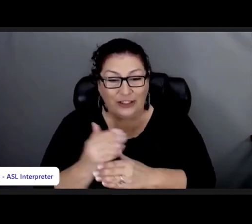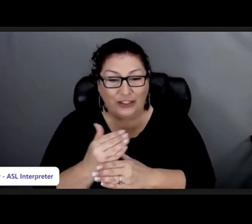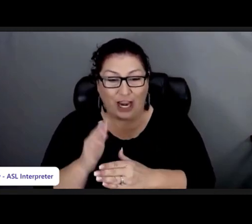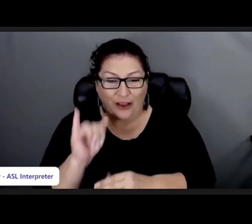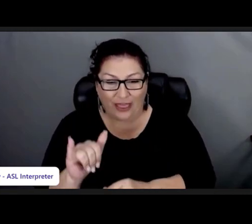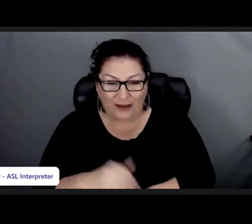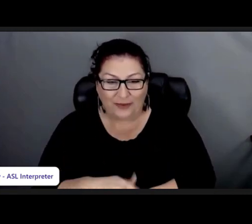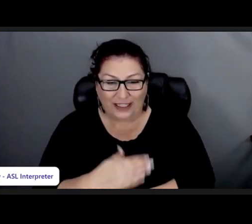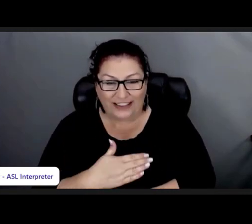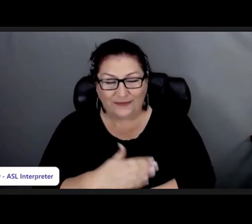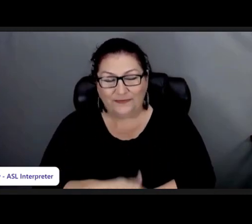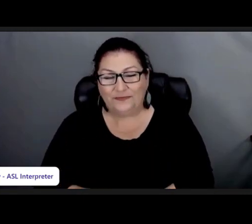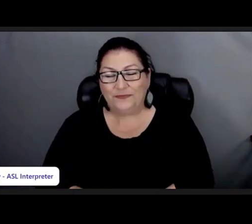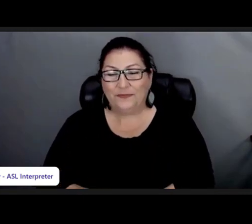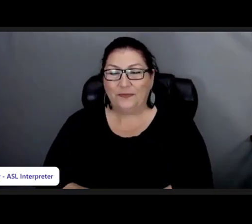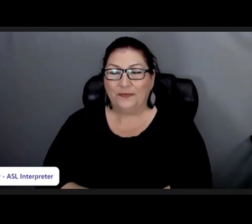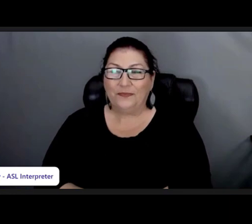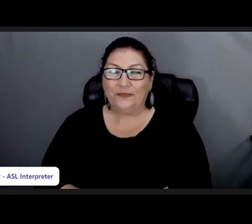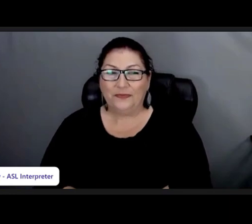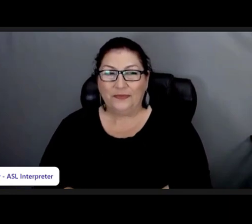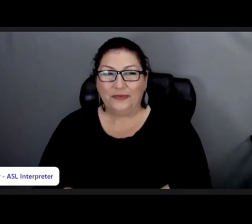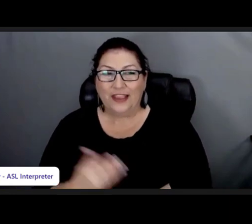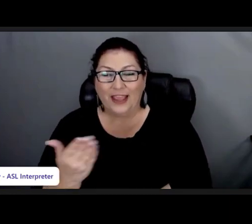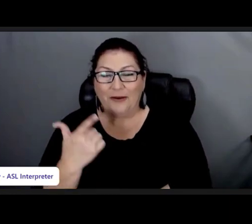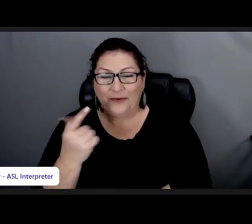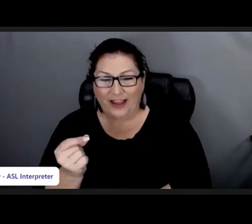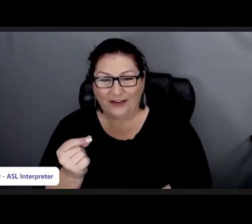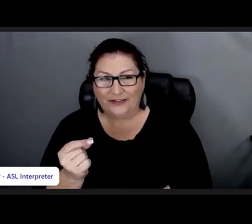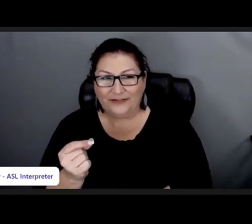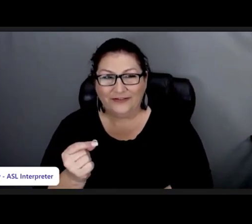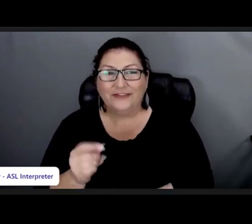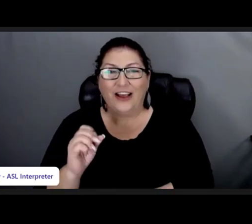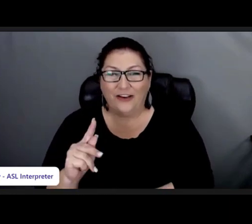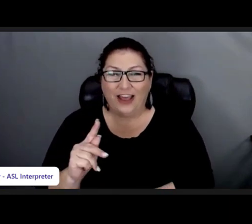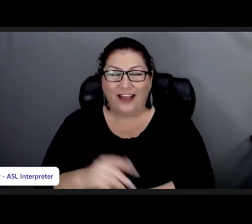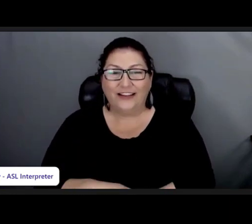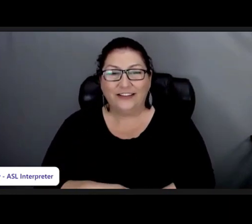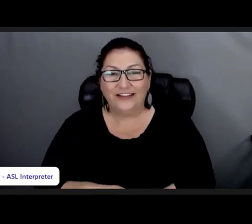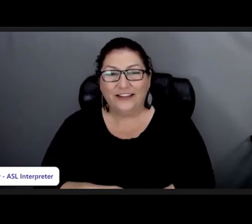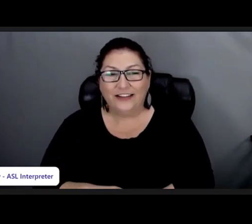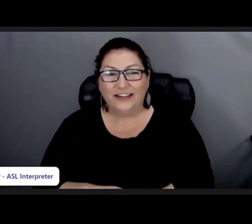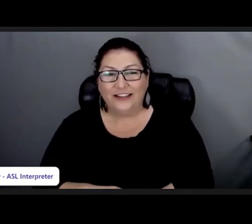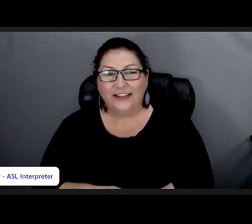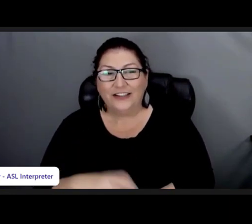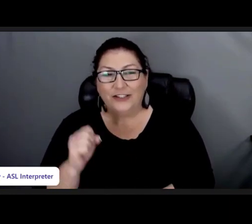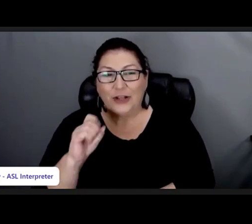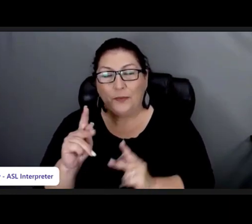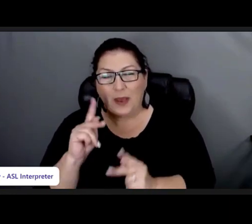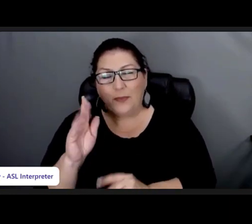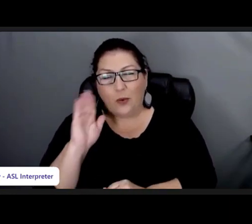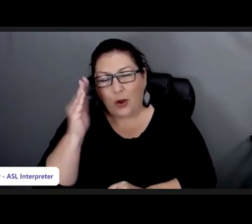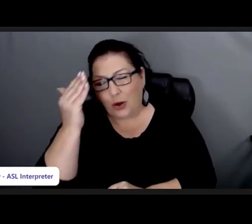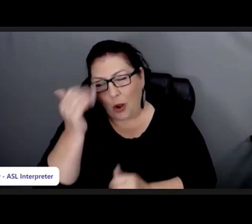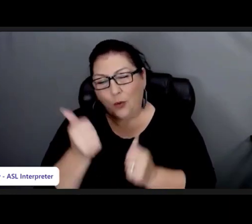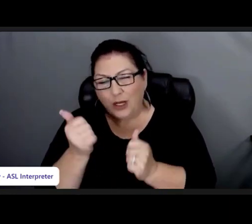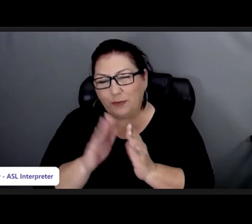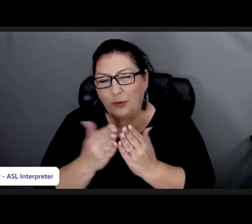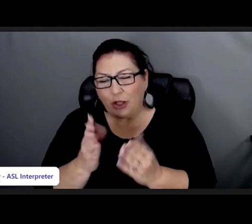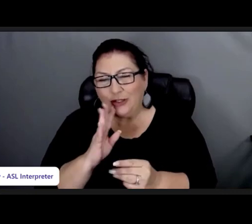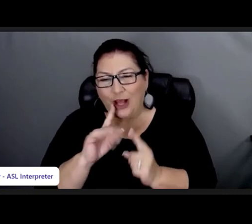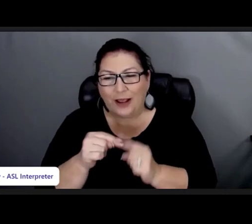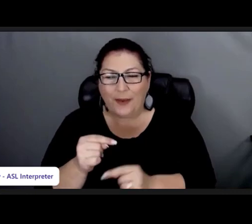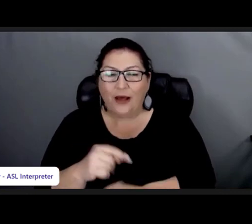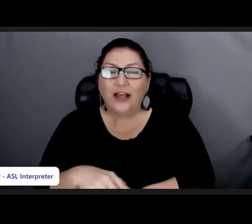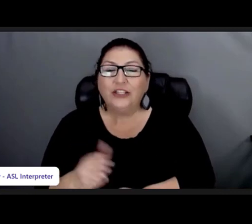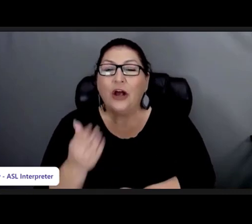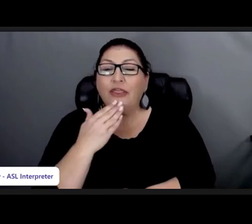There we go. Share that so that people will know what book you're referring to. So